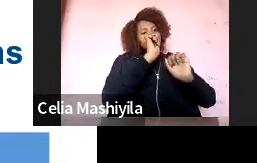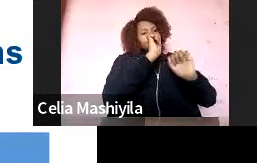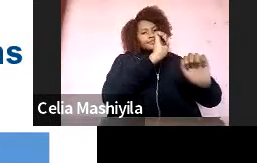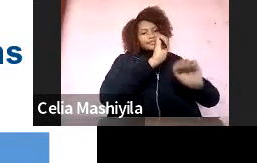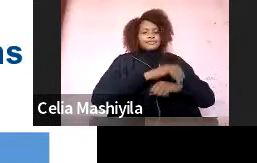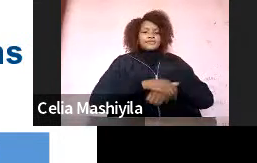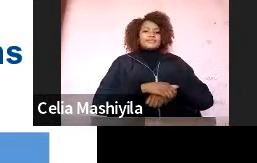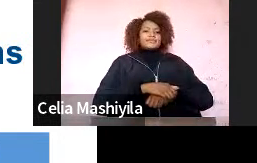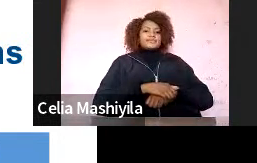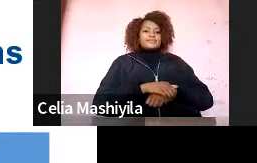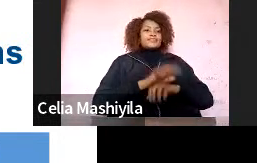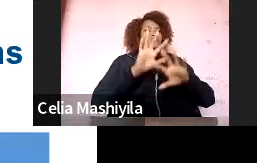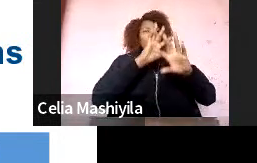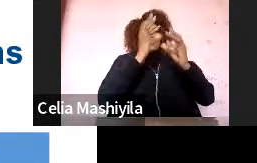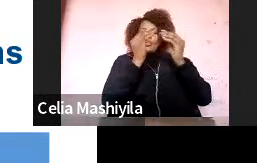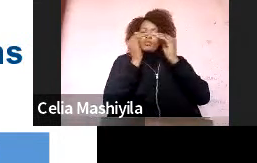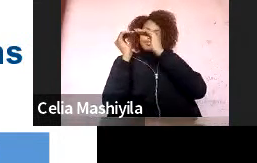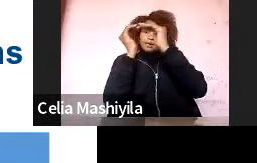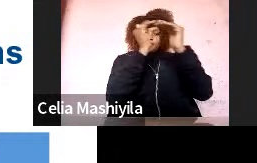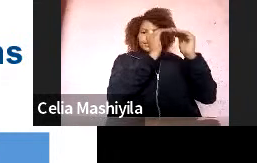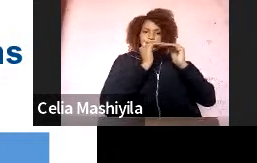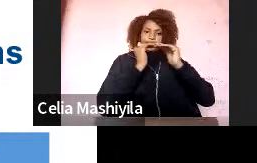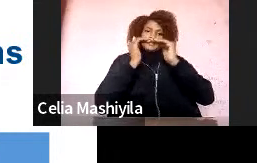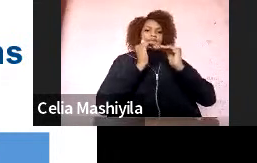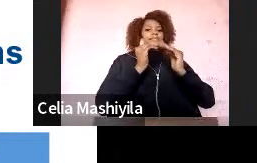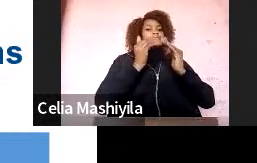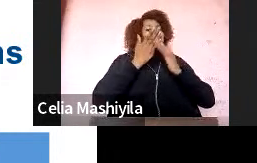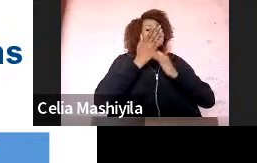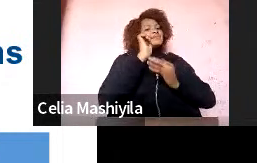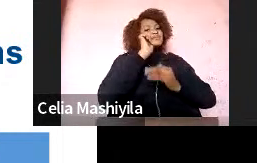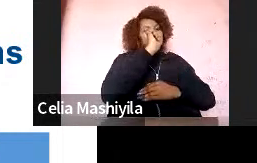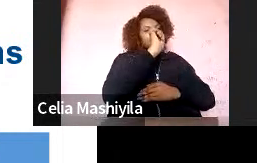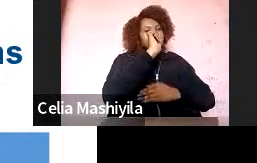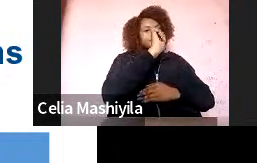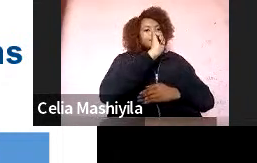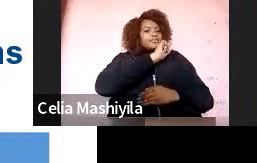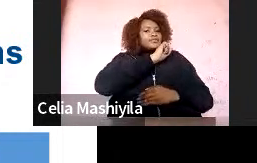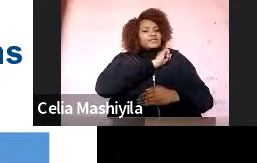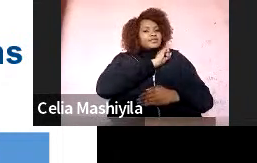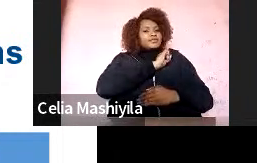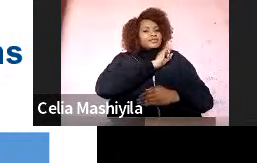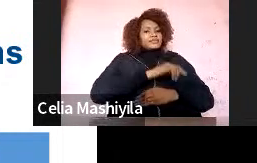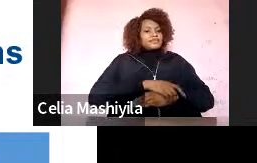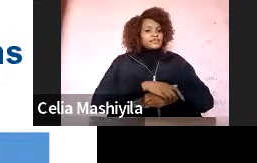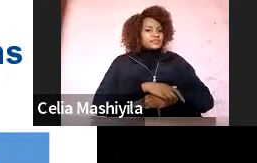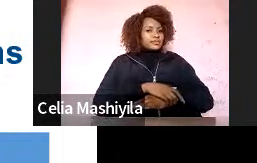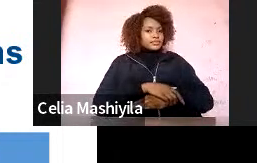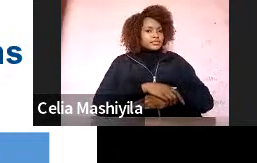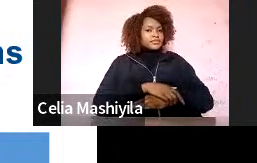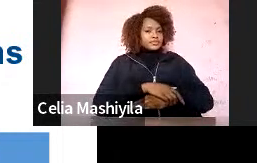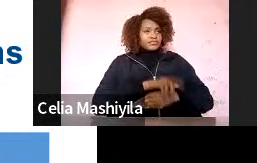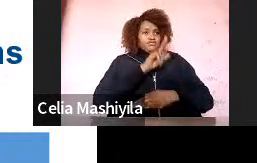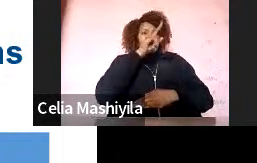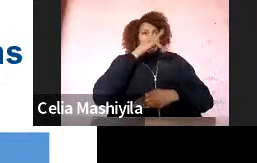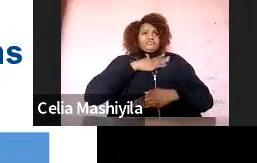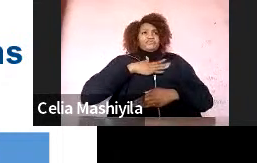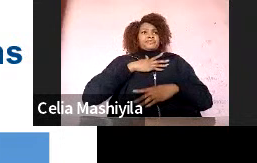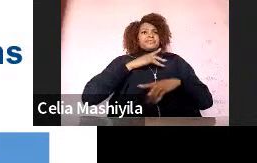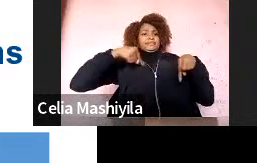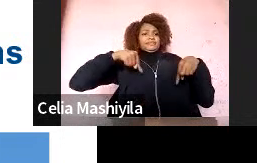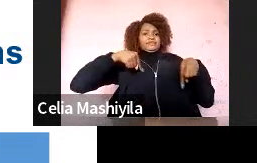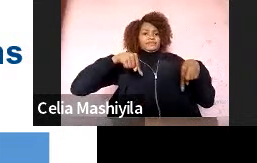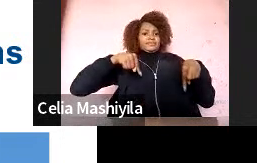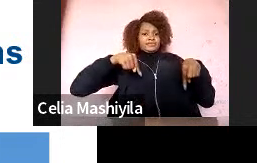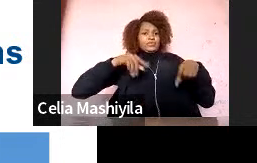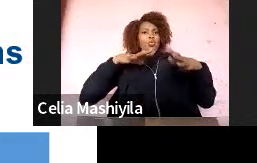equal before the law. It's your right because we are saying there should be no intimidation or harassment